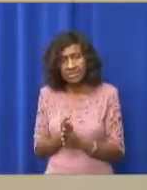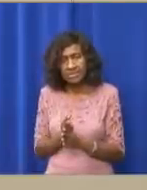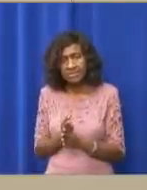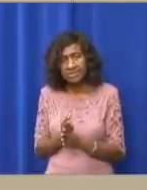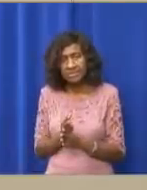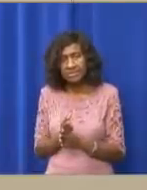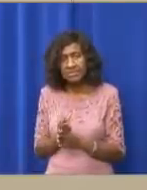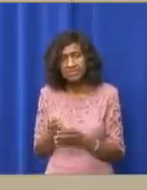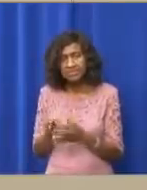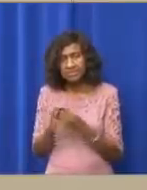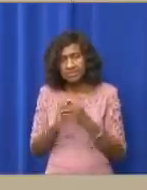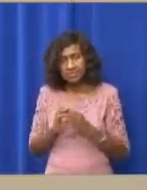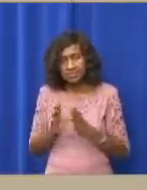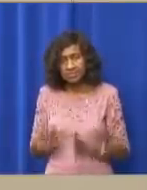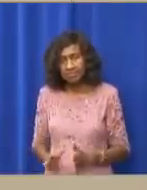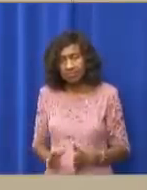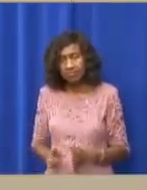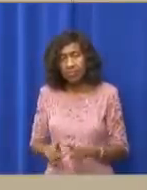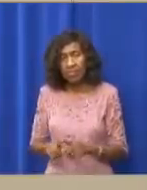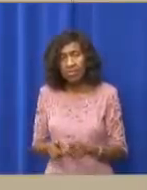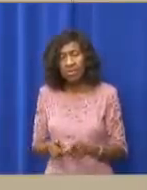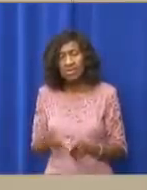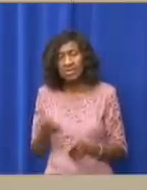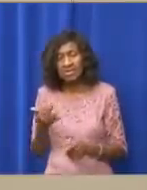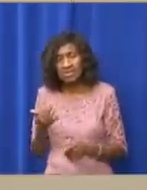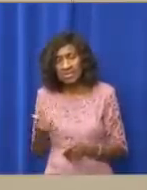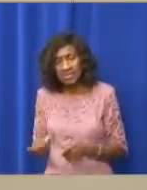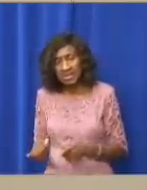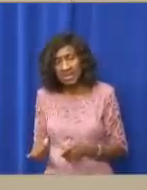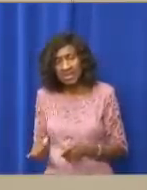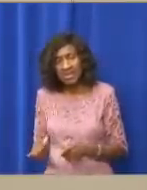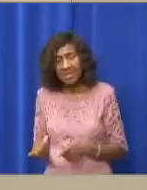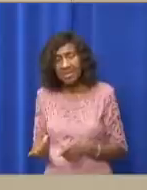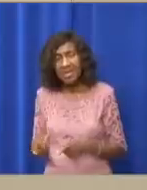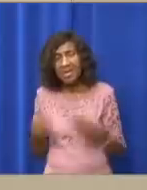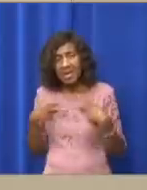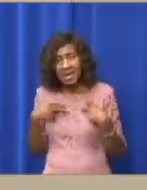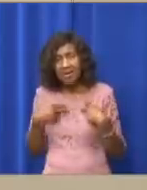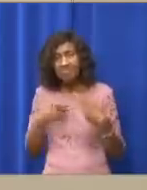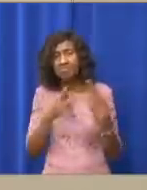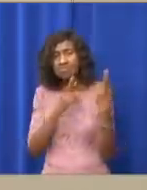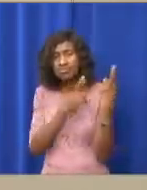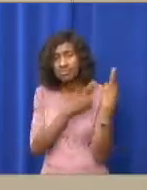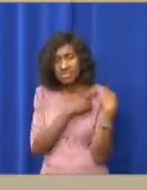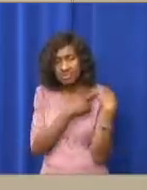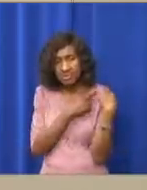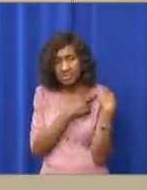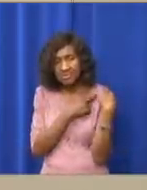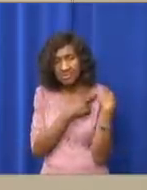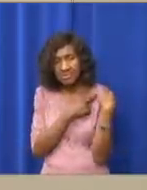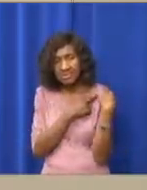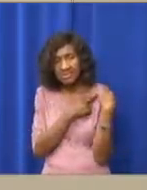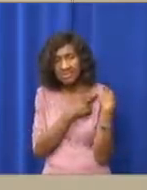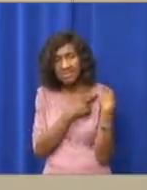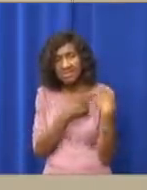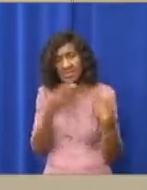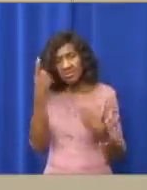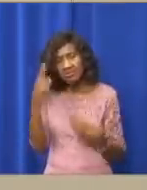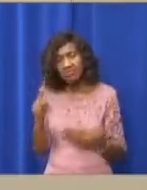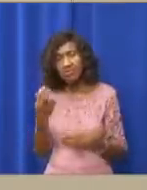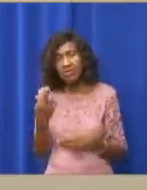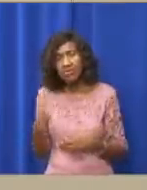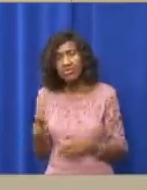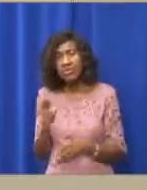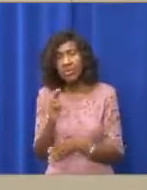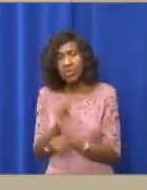an obligation to their staff, regardless of whether they get paid or not, because the employment contract is